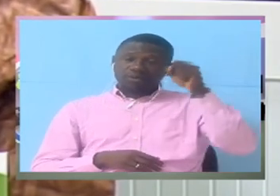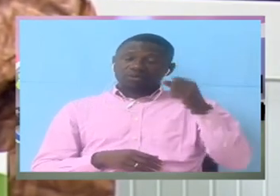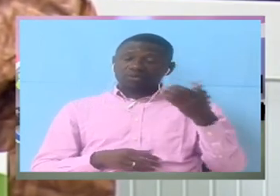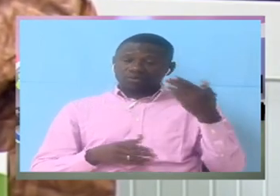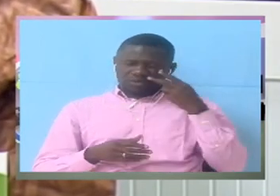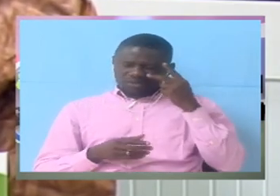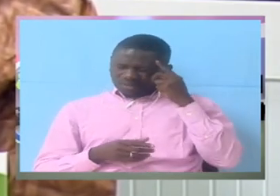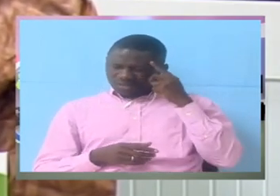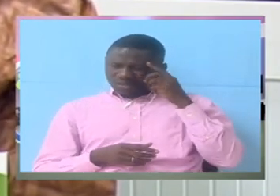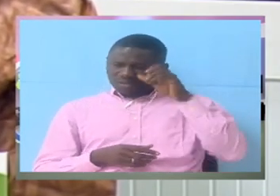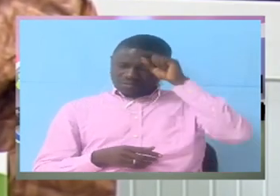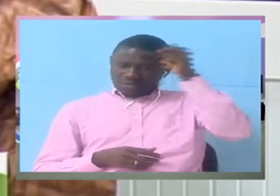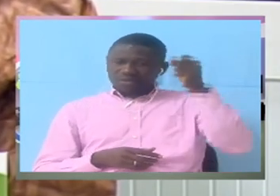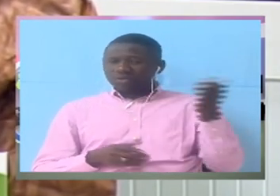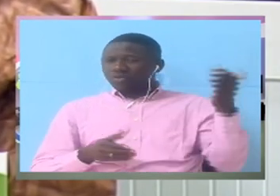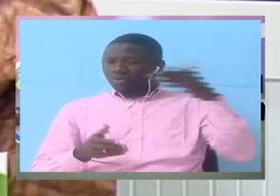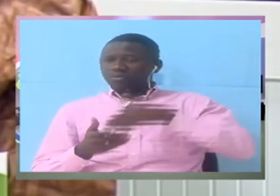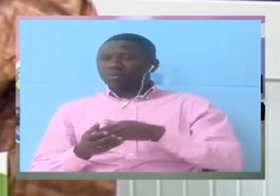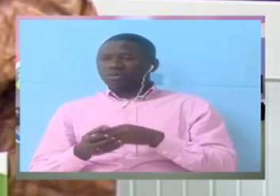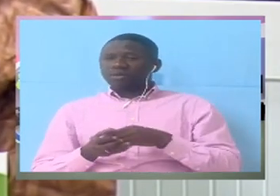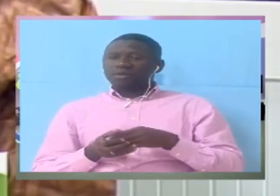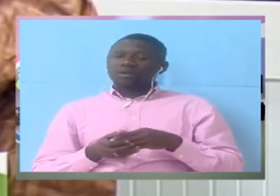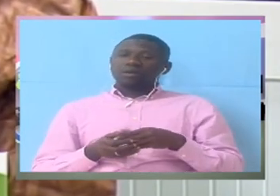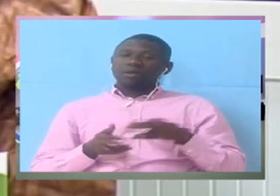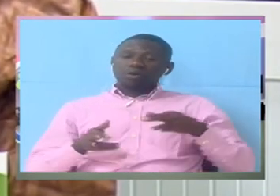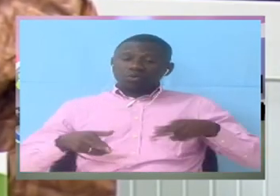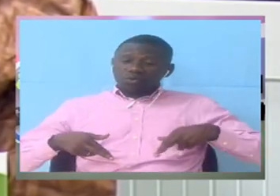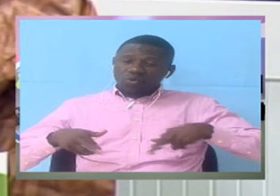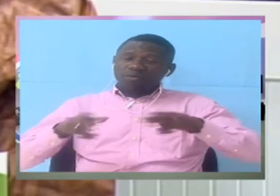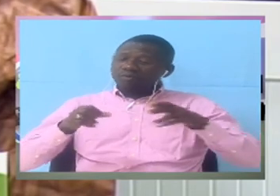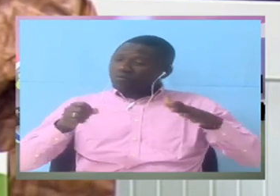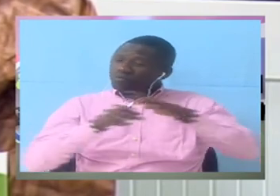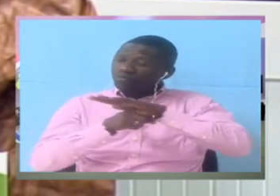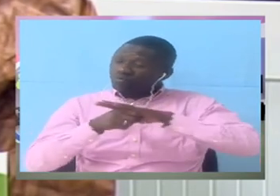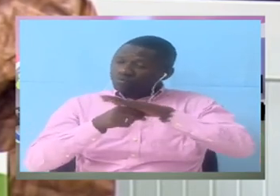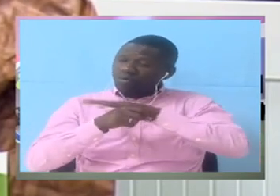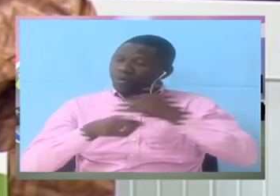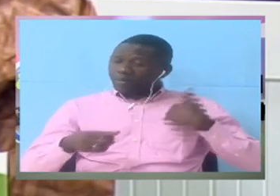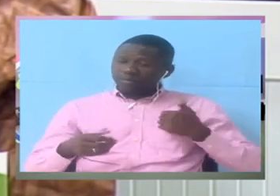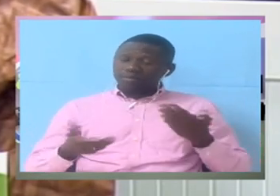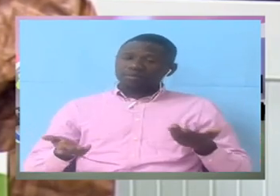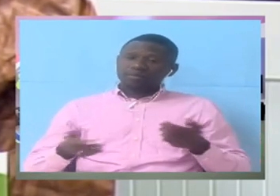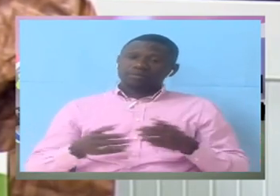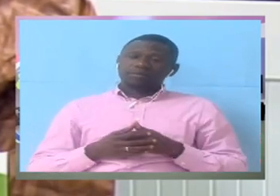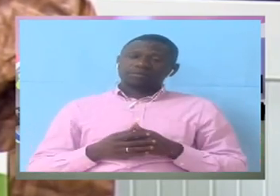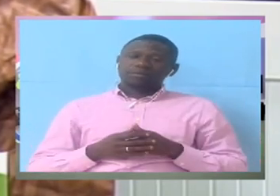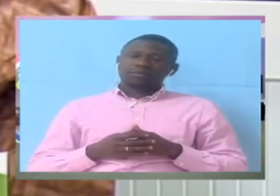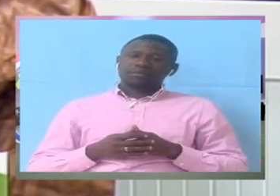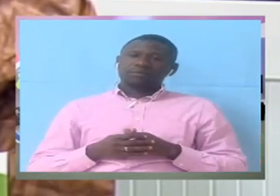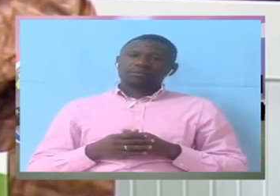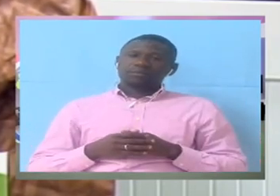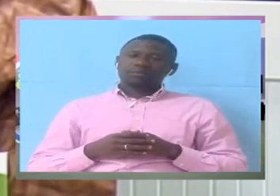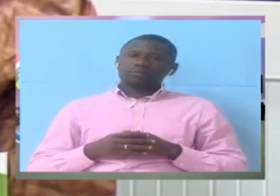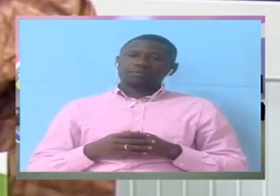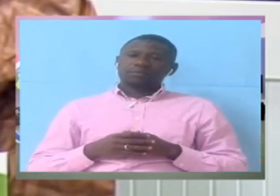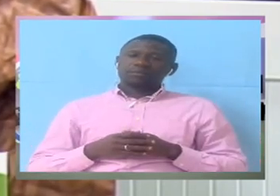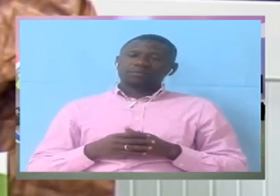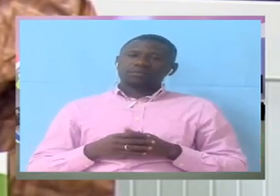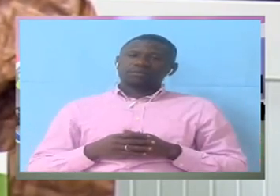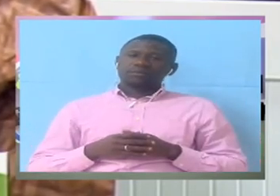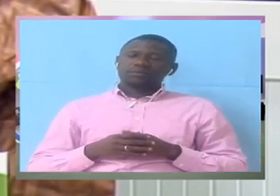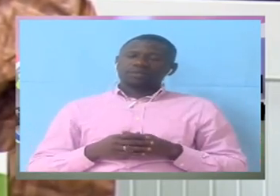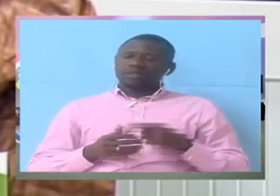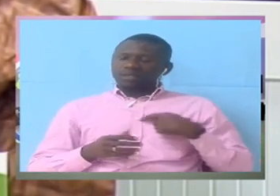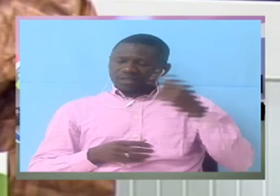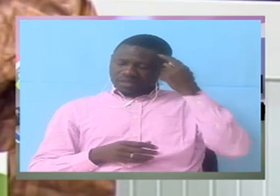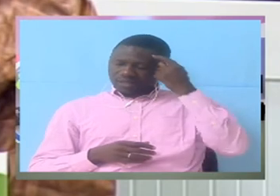You will think it's a president to come in. The highway was thronged with people on both sides. Nga ganu mutalo. So,